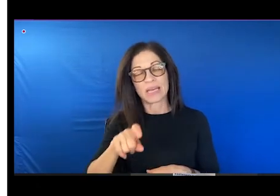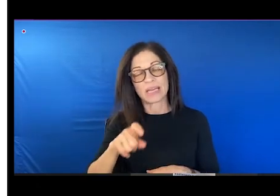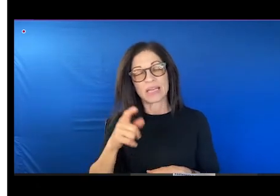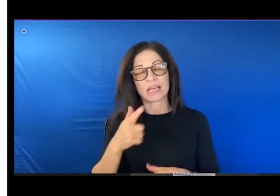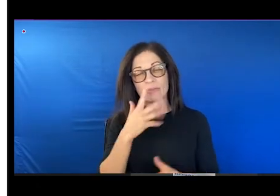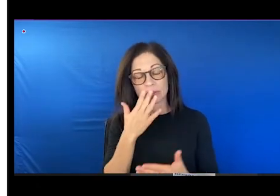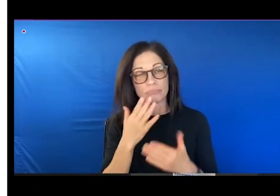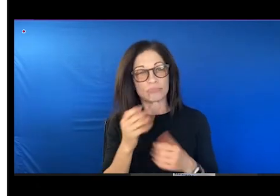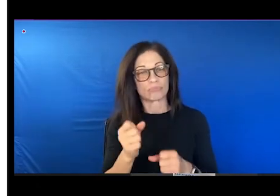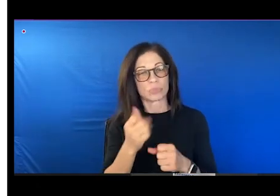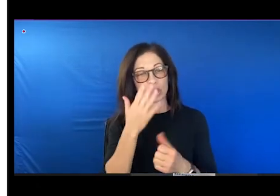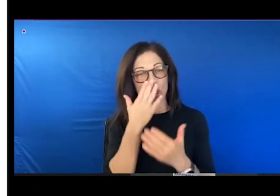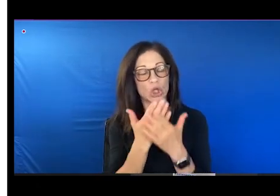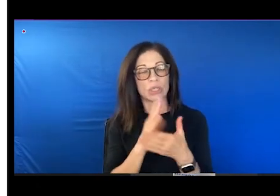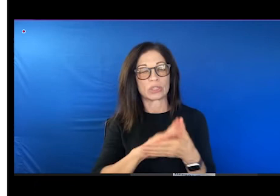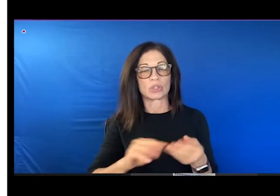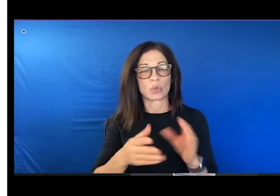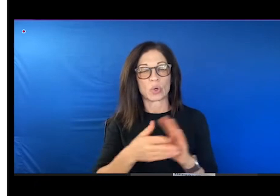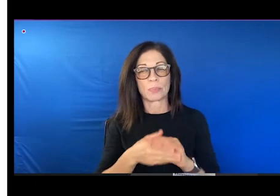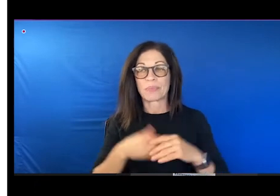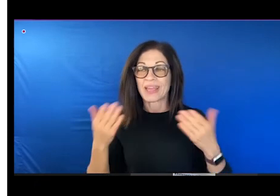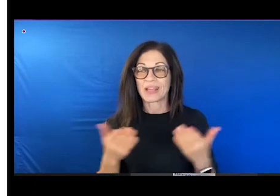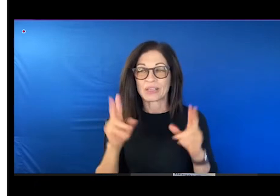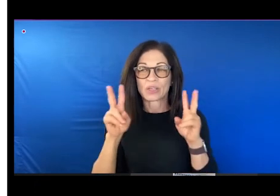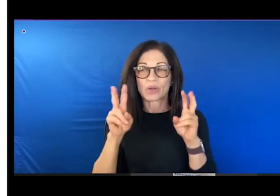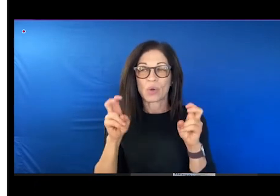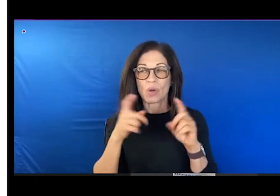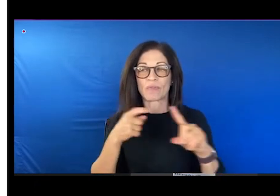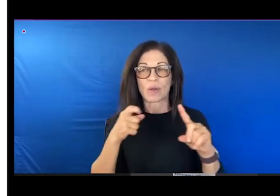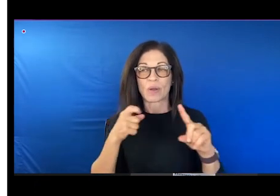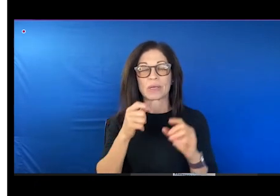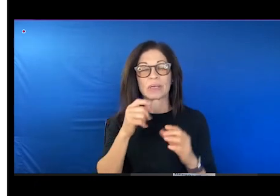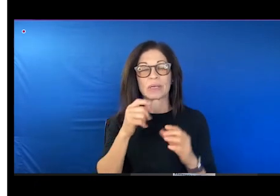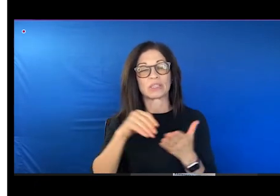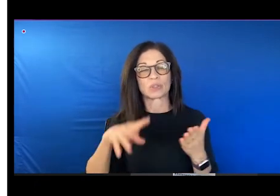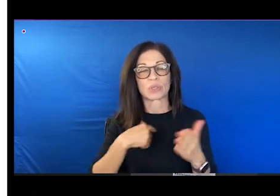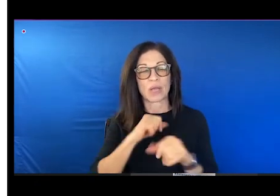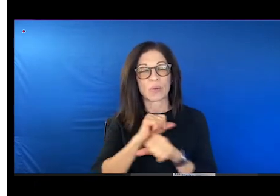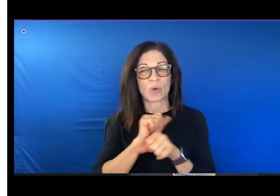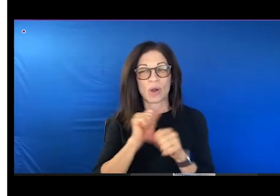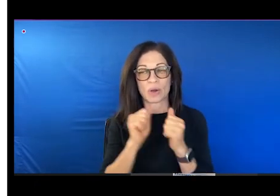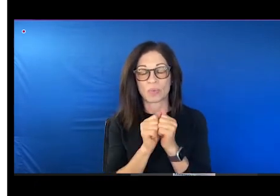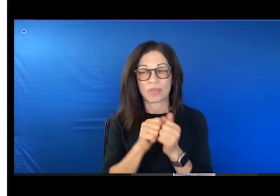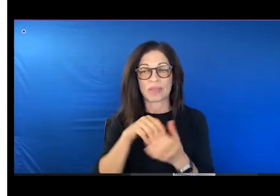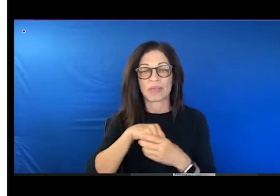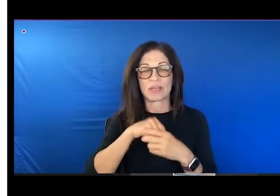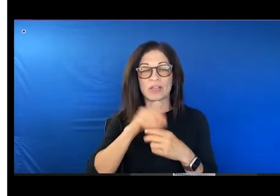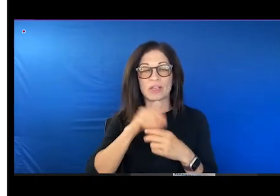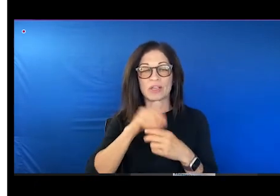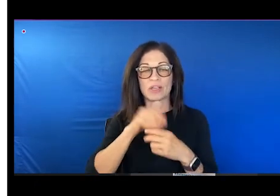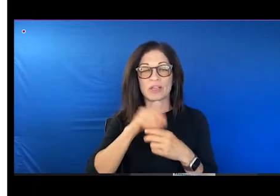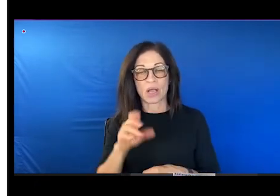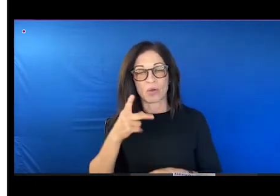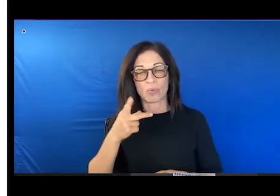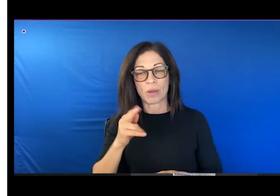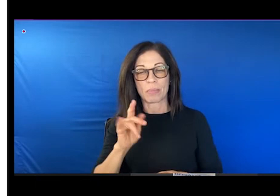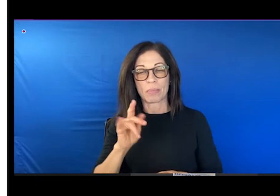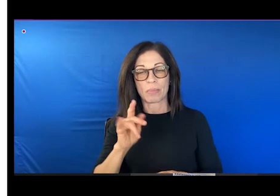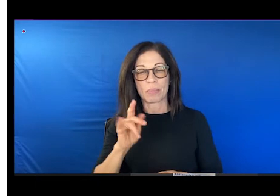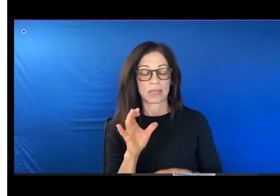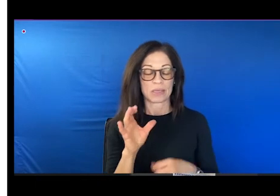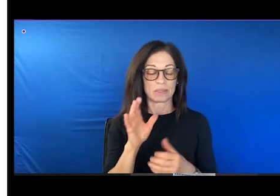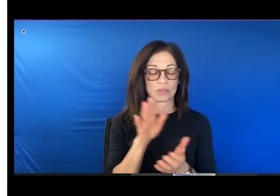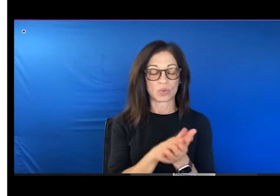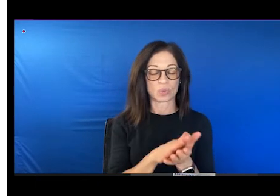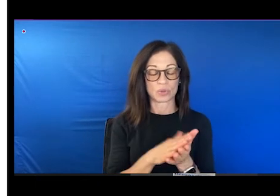um, they need a compelling story. And this is a quote from a student that I worked with in Chicago Public Schools.